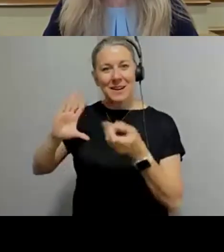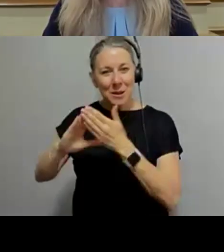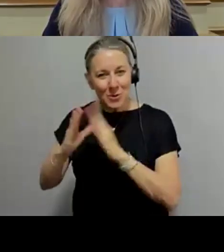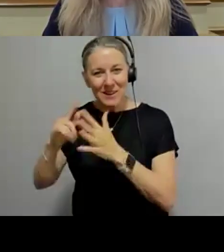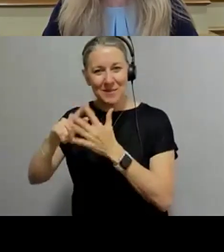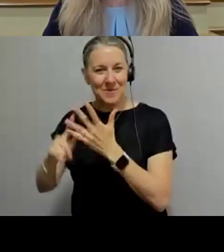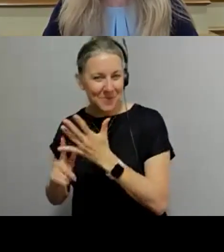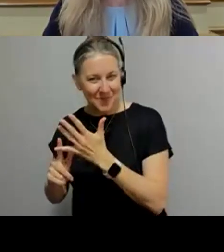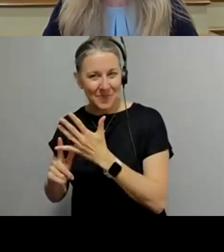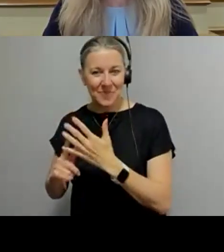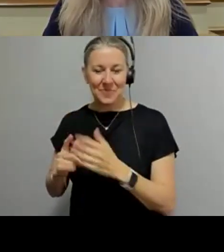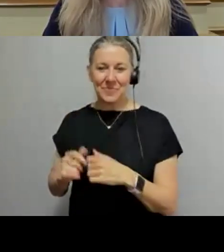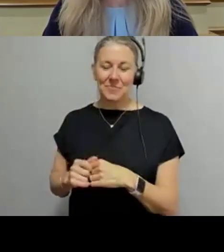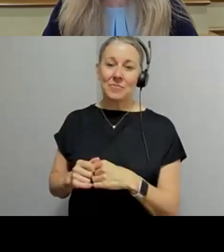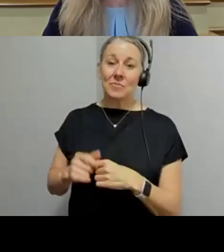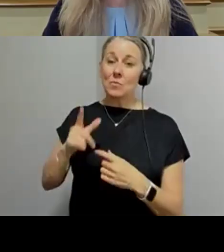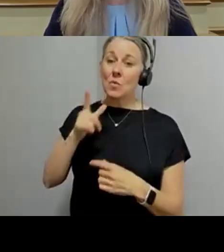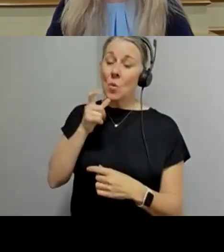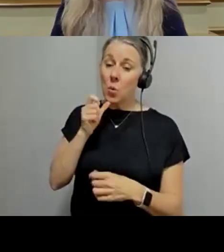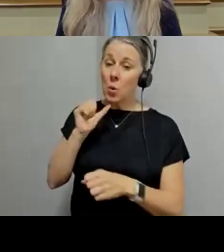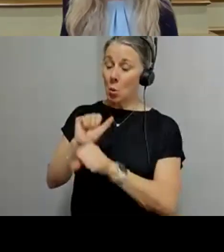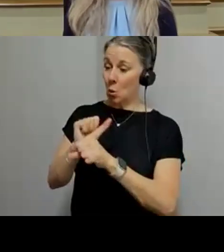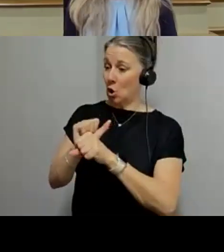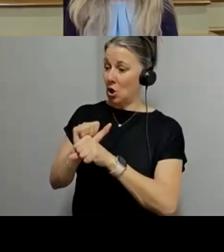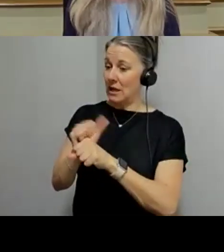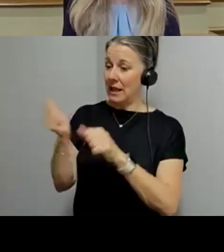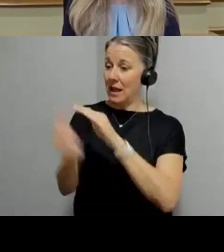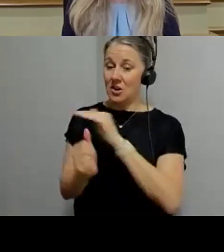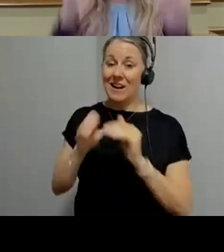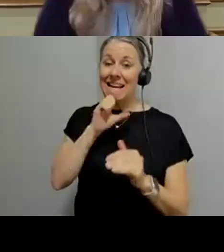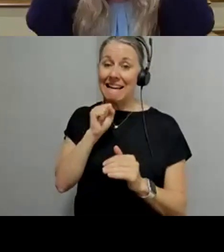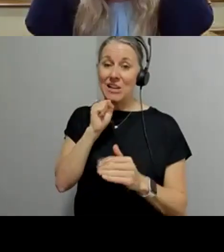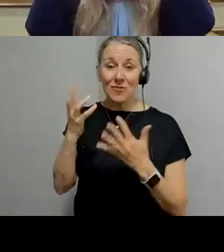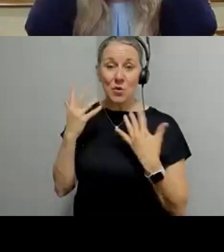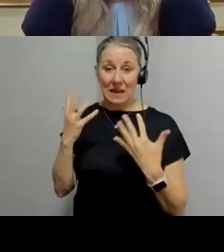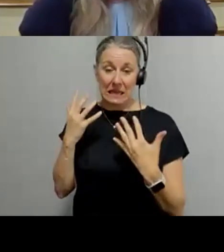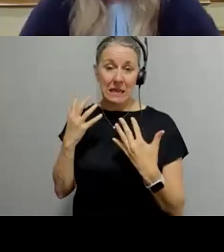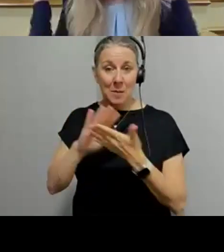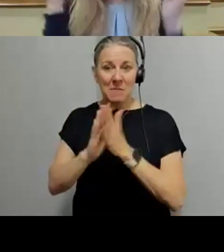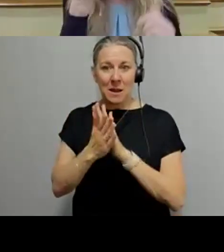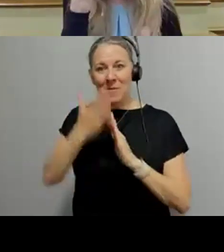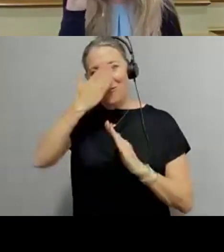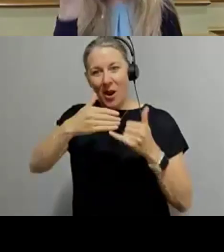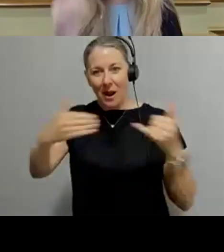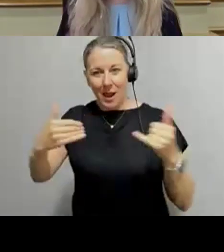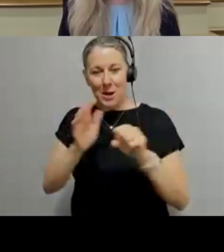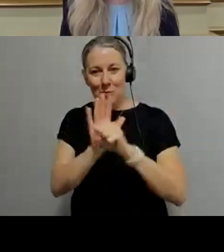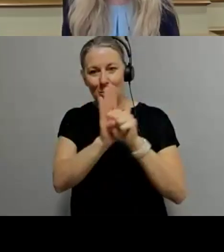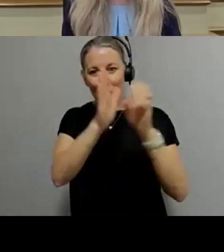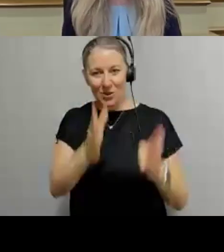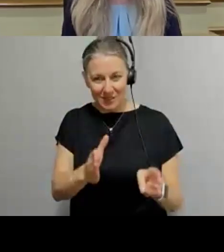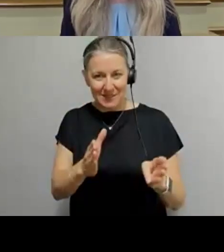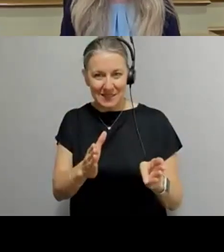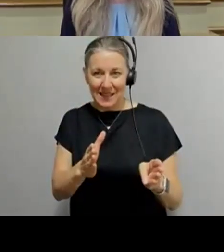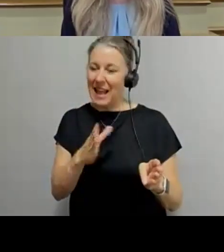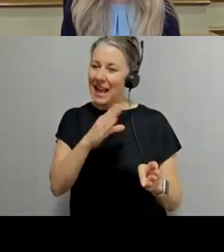words, those of you who work in age-friendly are not only frontline health promoters, but I would argue that you are addressing ageism and are the bedrock